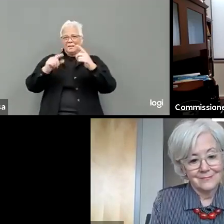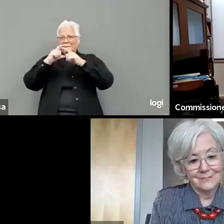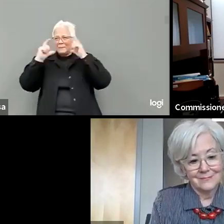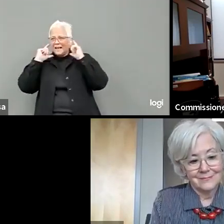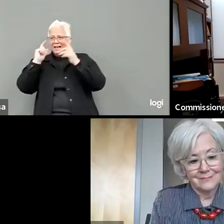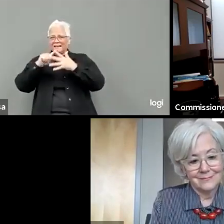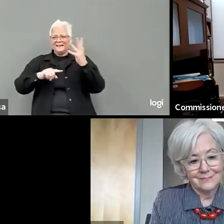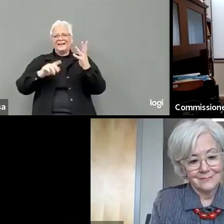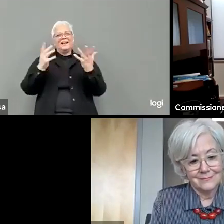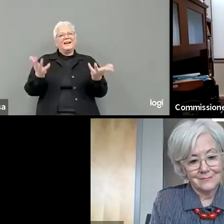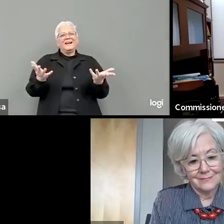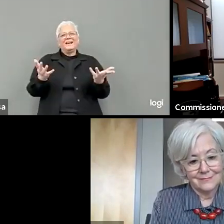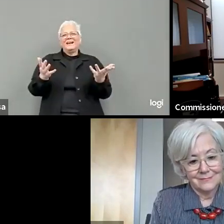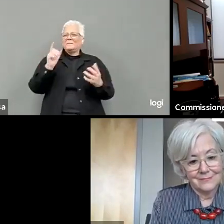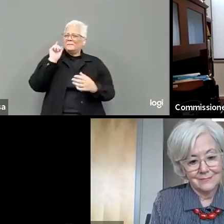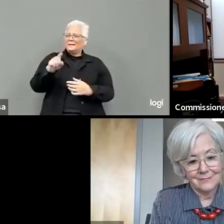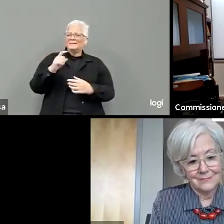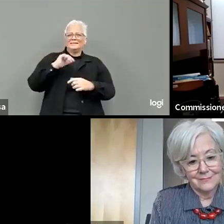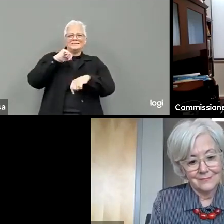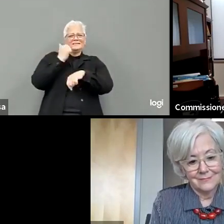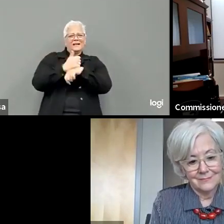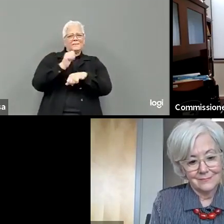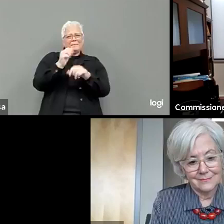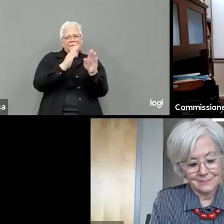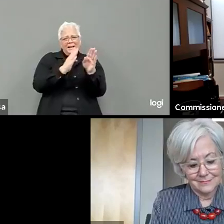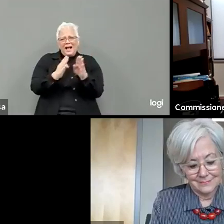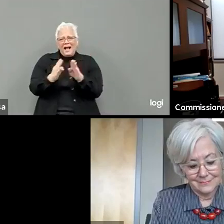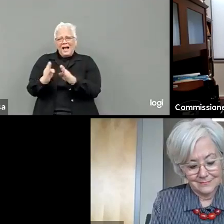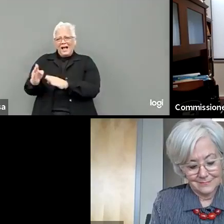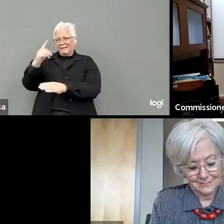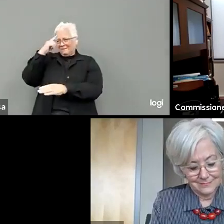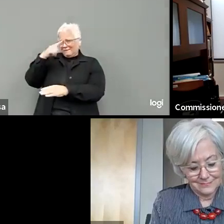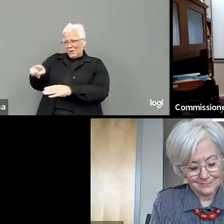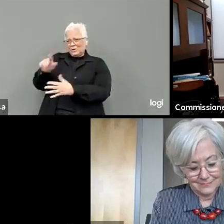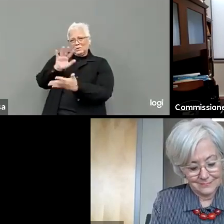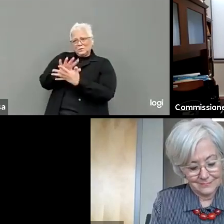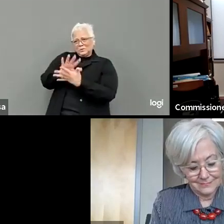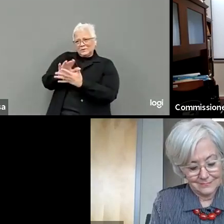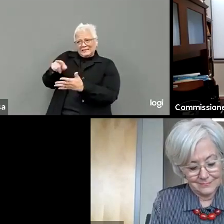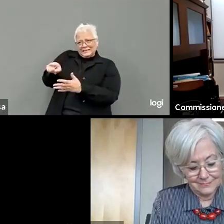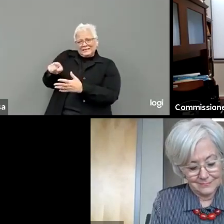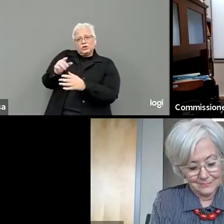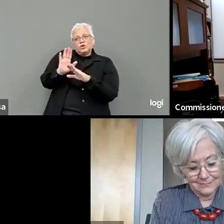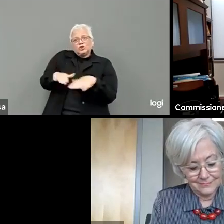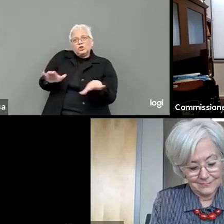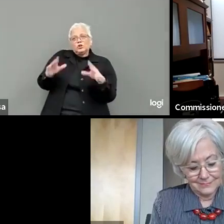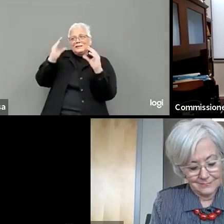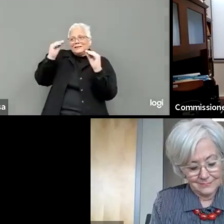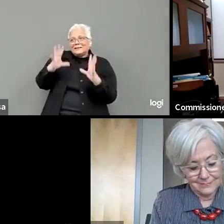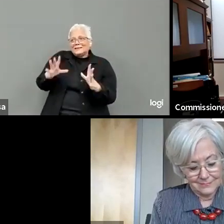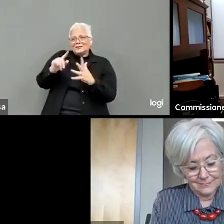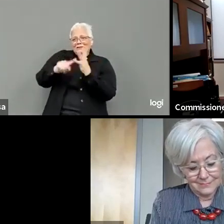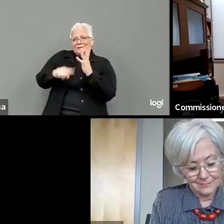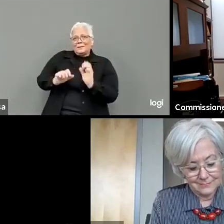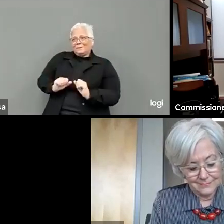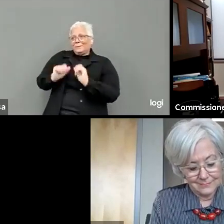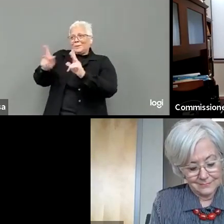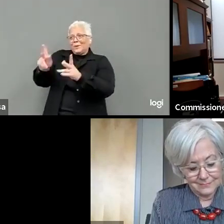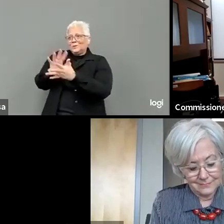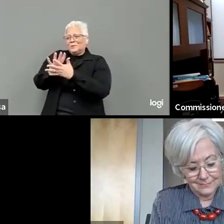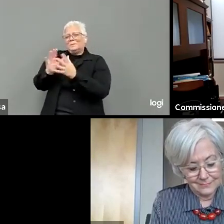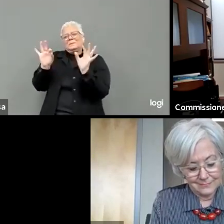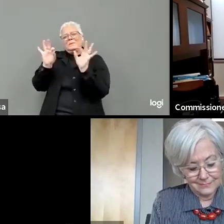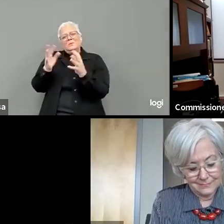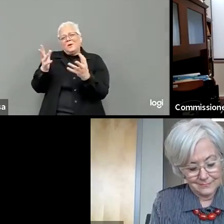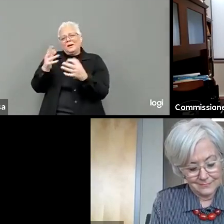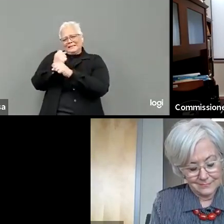to get back kids back in school safely? Yeah. And I think that my hope is that Dr. Gist